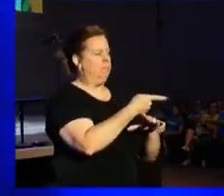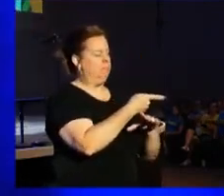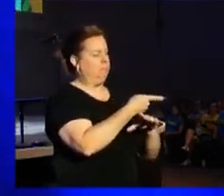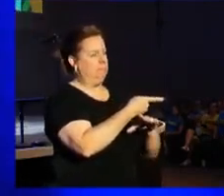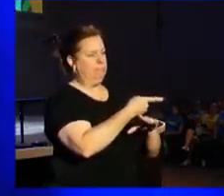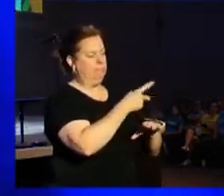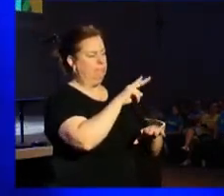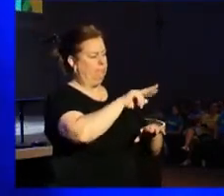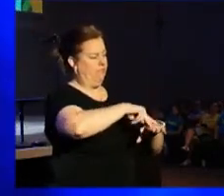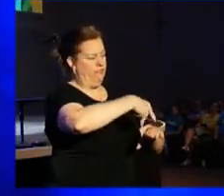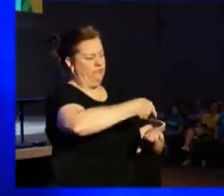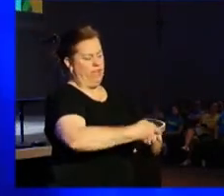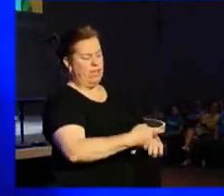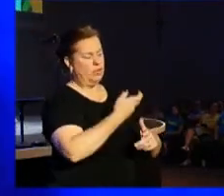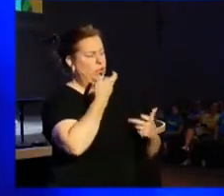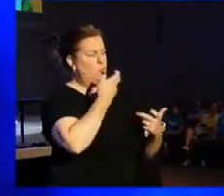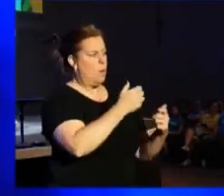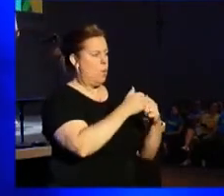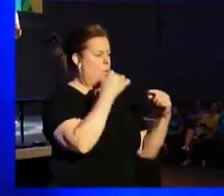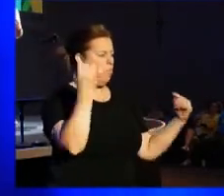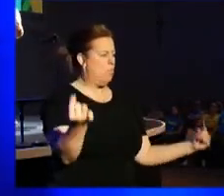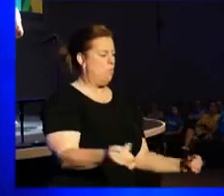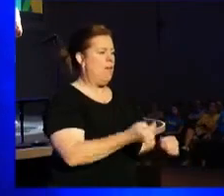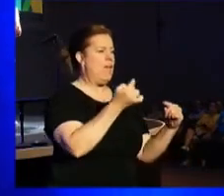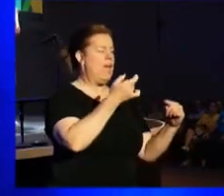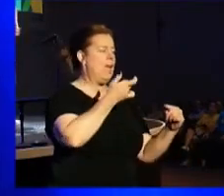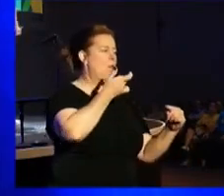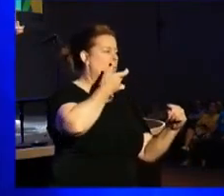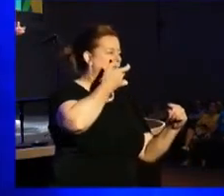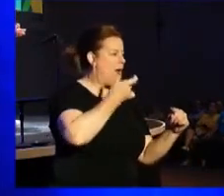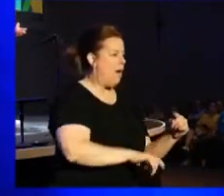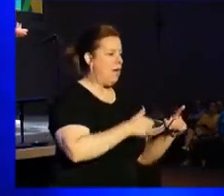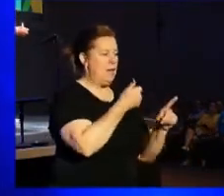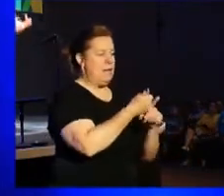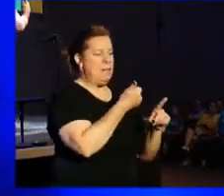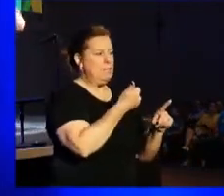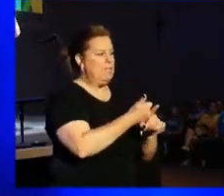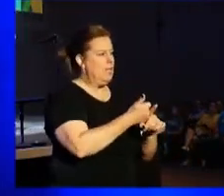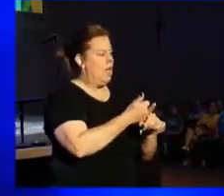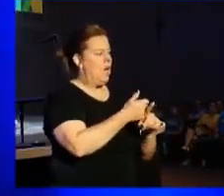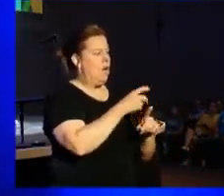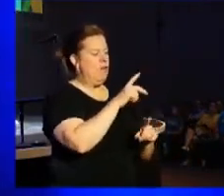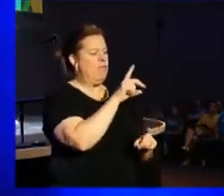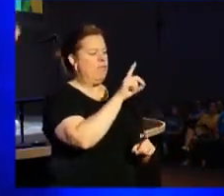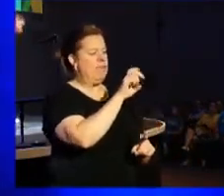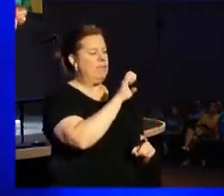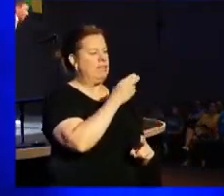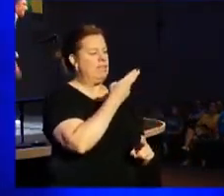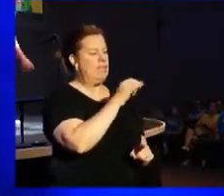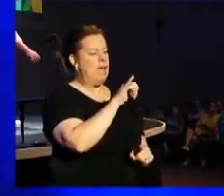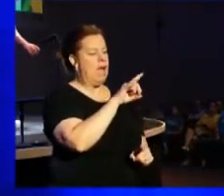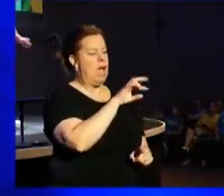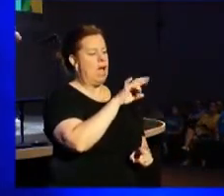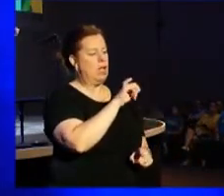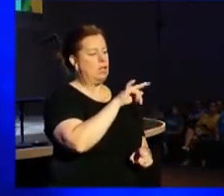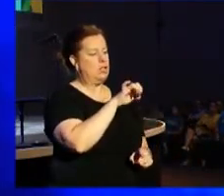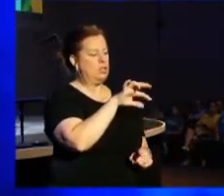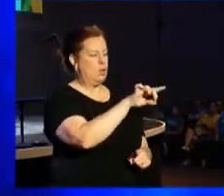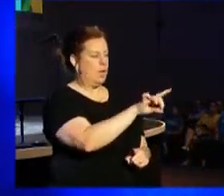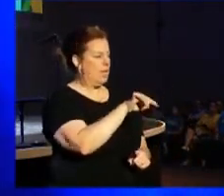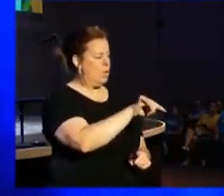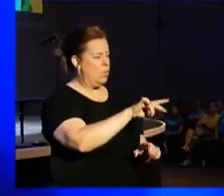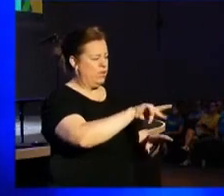screaming in pain. It was a hot day, he was severely dehydrated, and he fell to the ground and started screaming and grabbing his